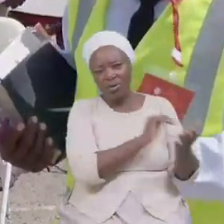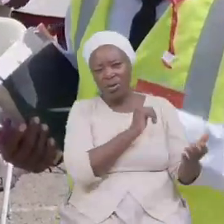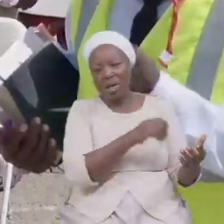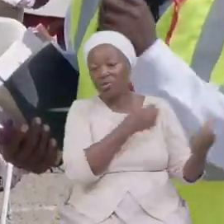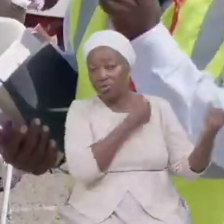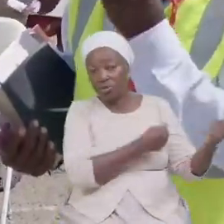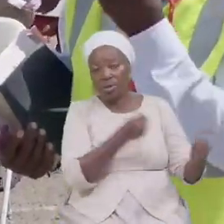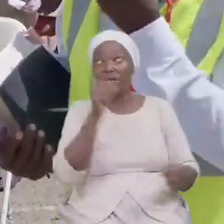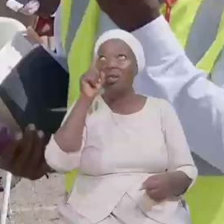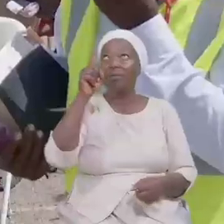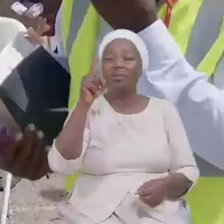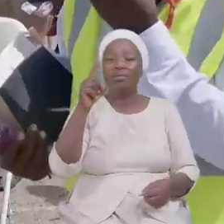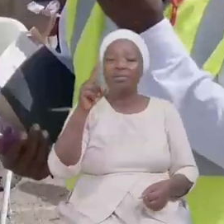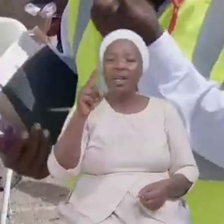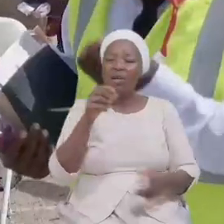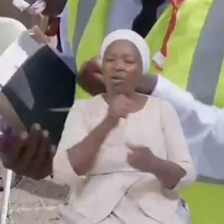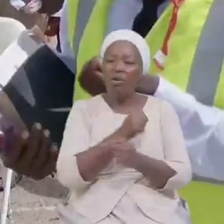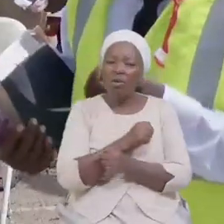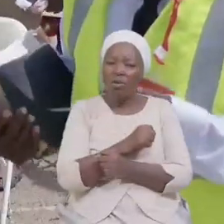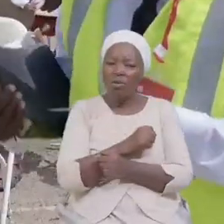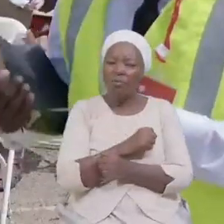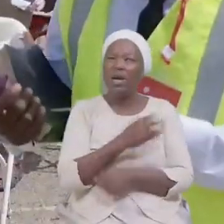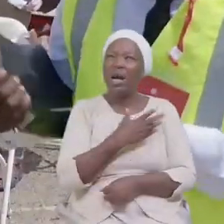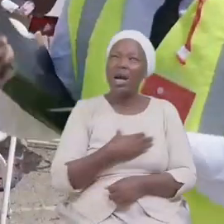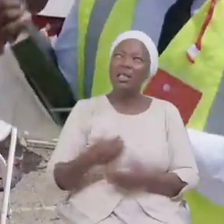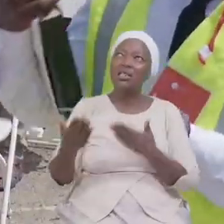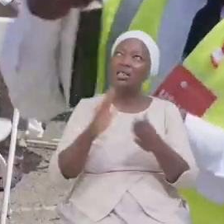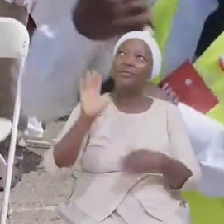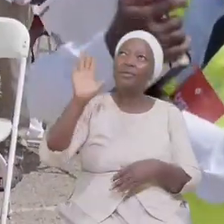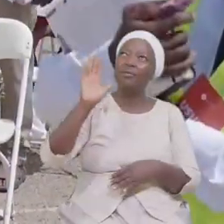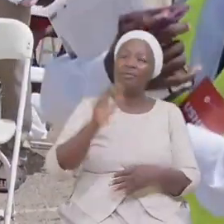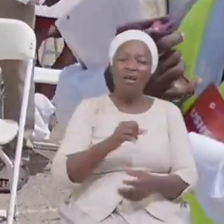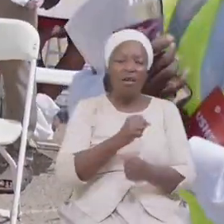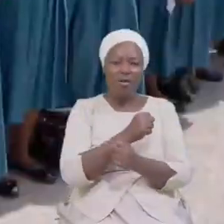Him. Love and obey Him.